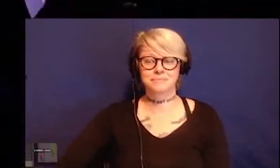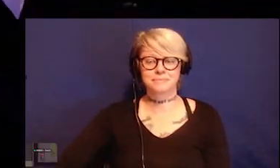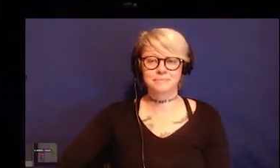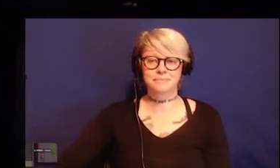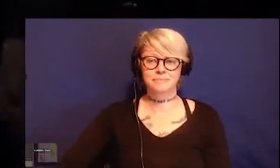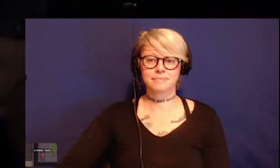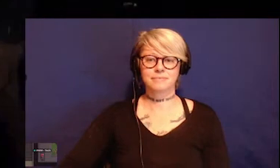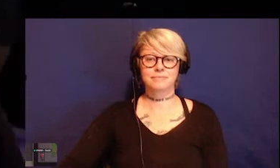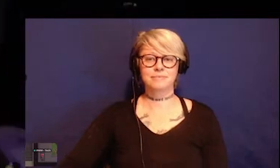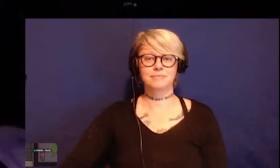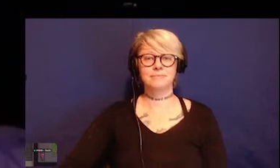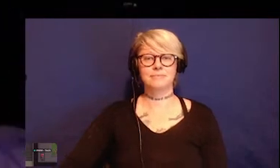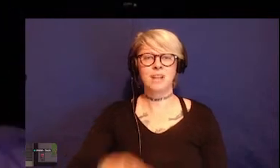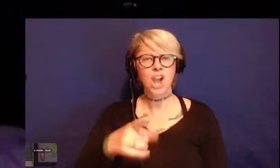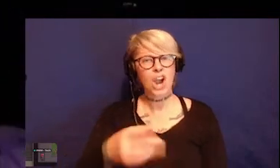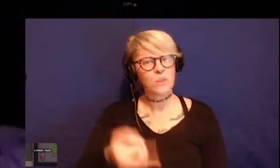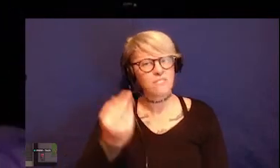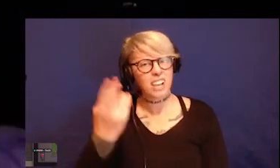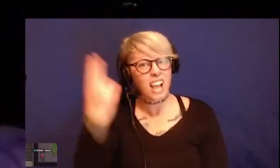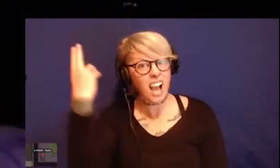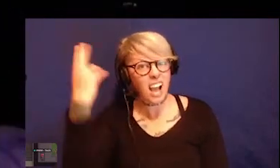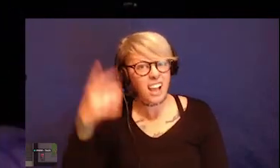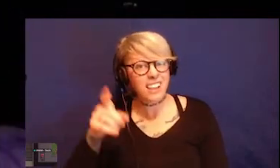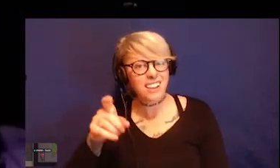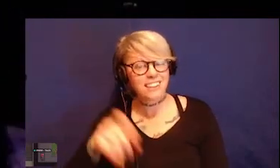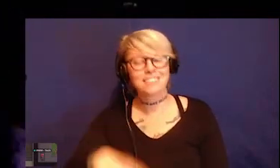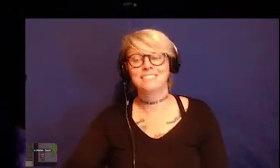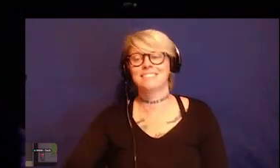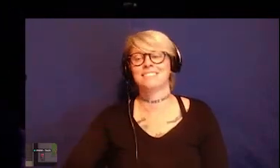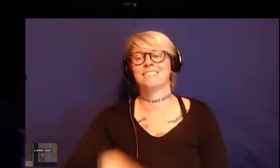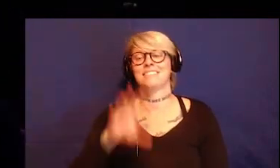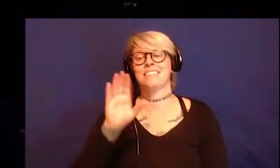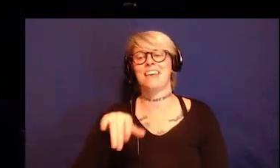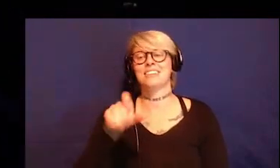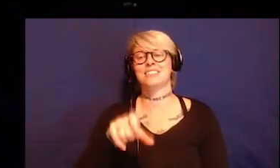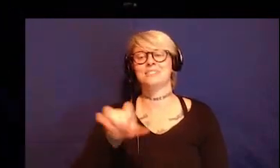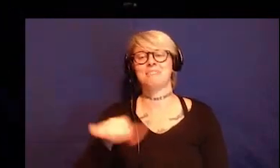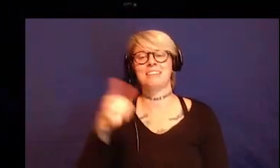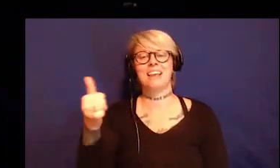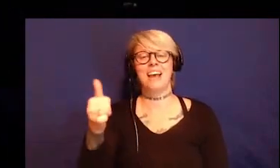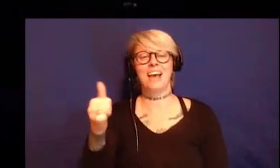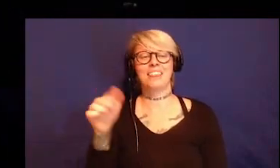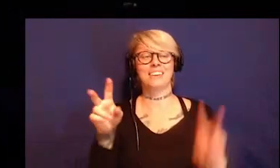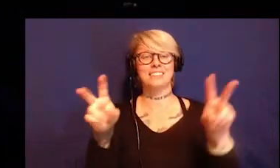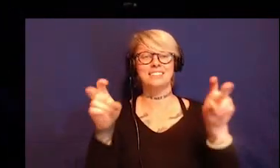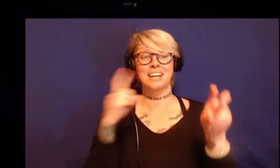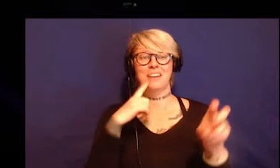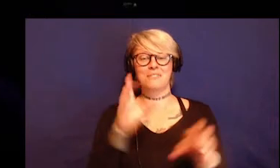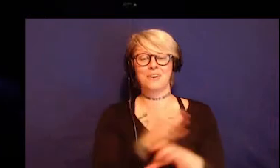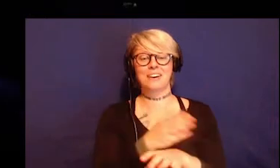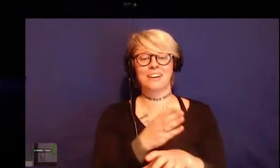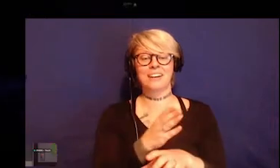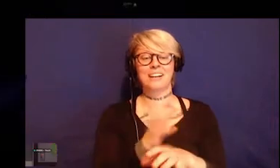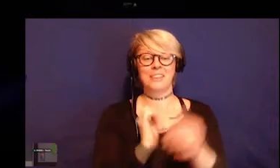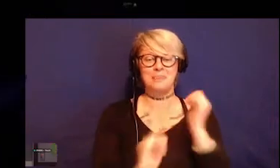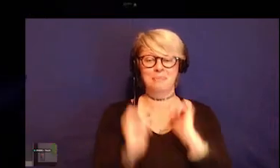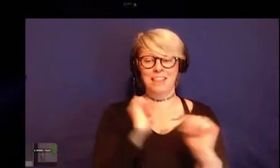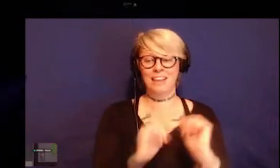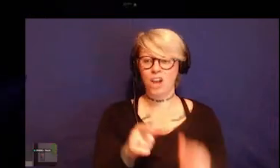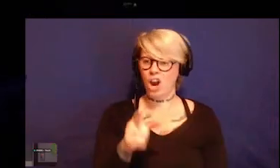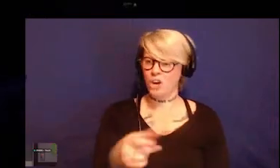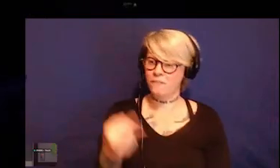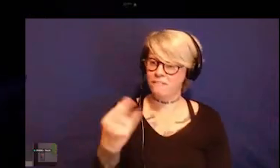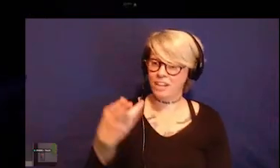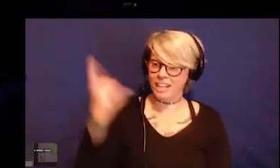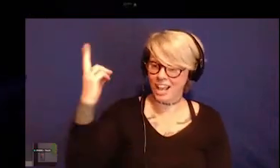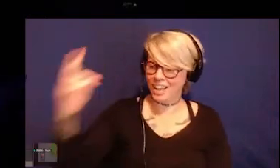Are you fucking high? That should be the other play title. Are you fucking high? That